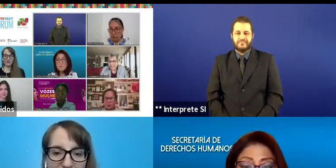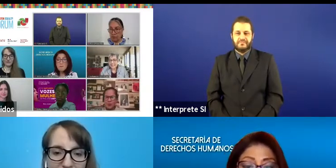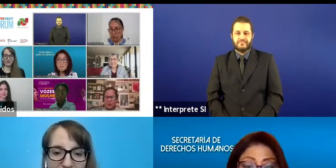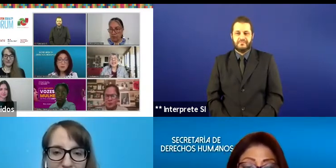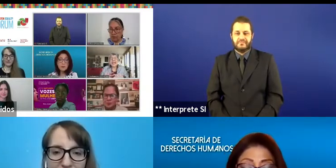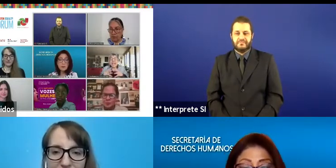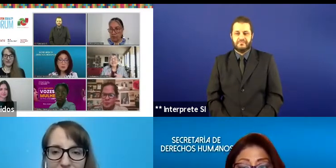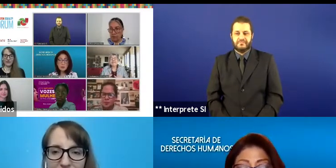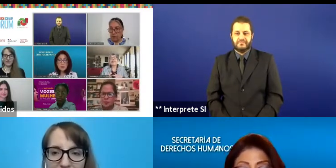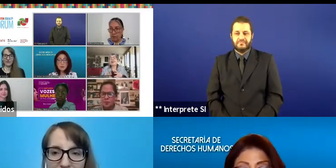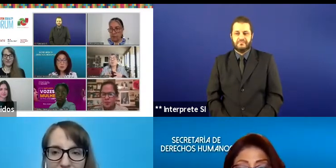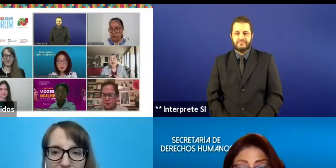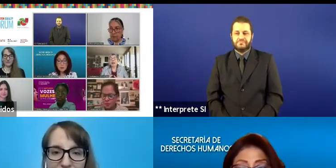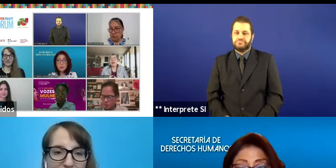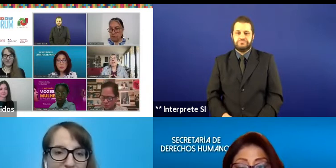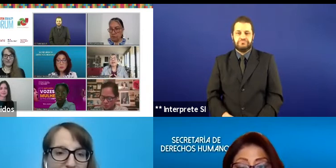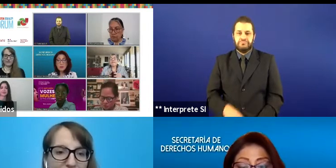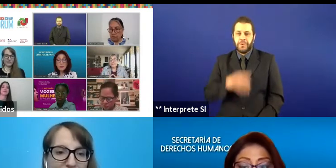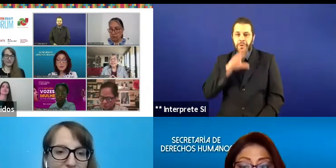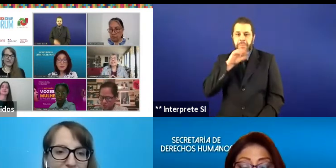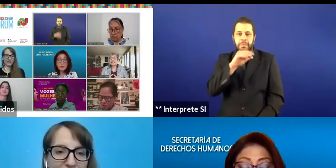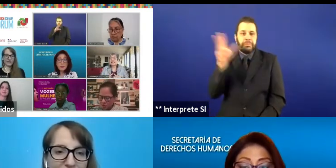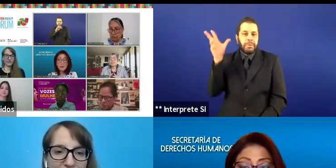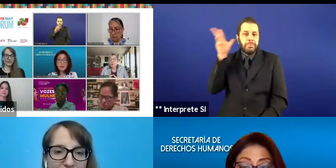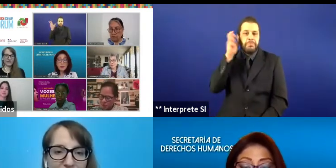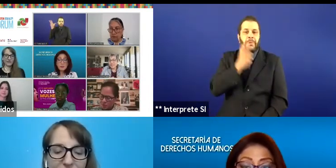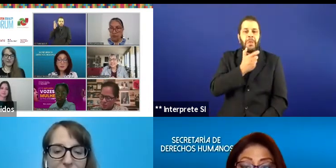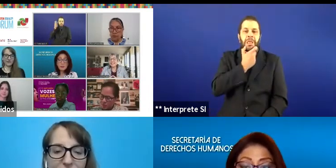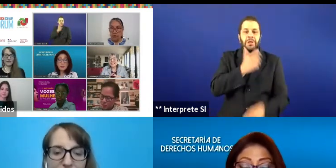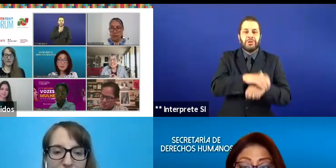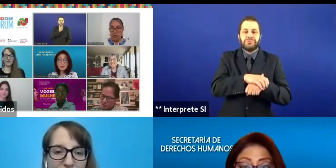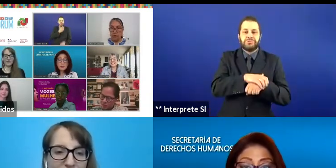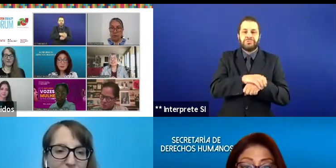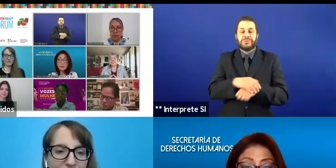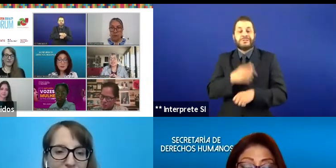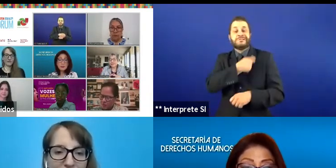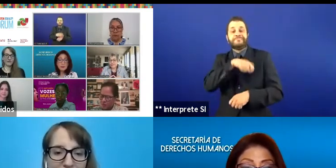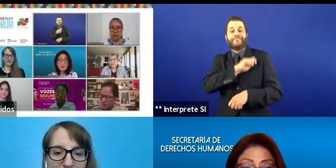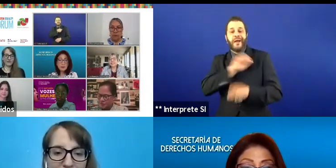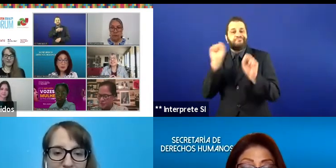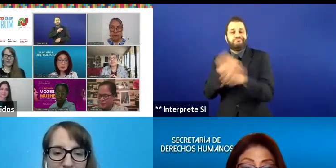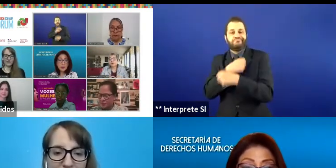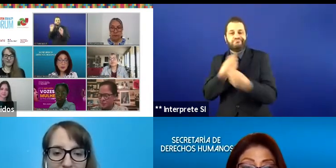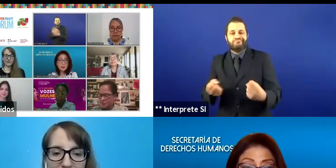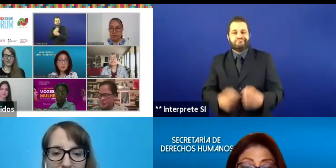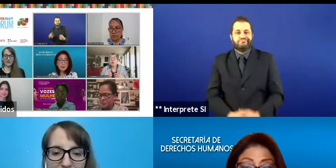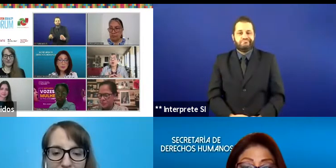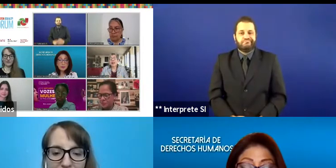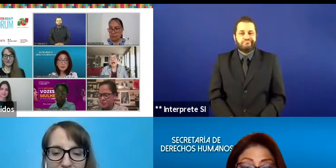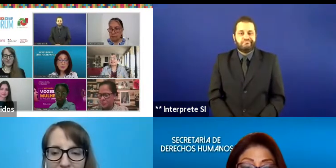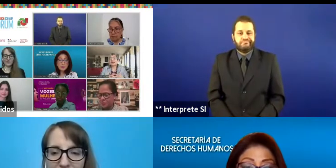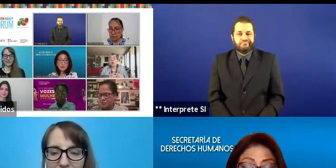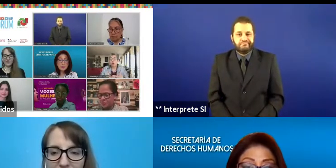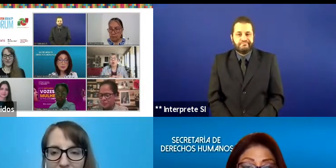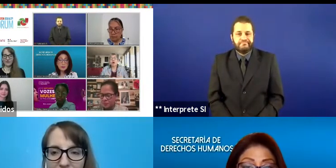anti-apartheid, everywhere feminist movements, intersectional feminist movements were at